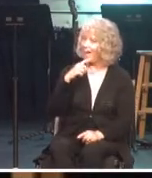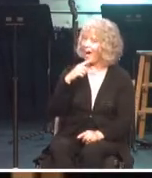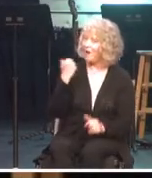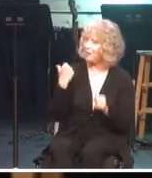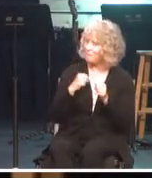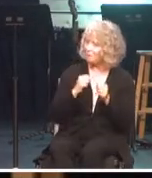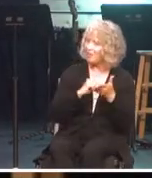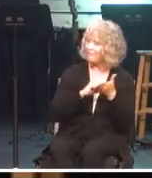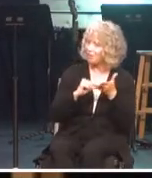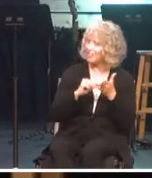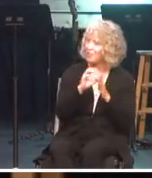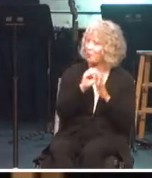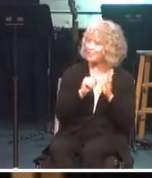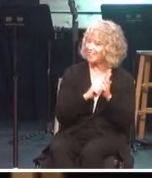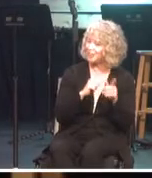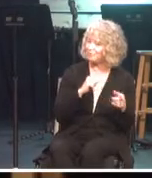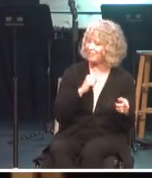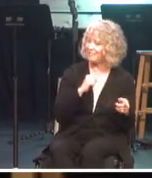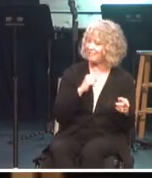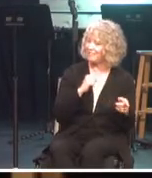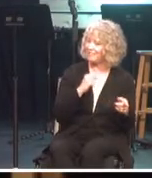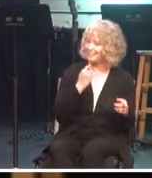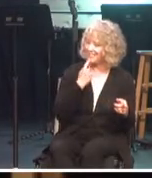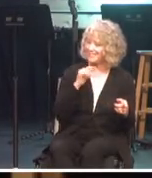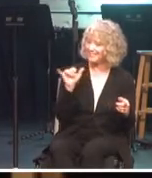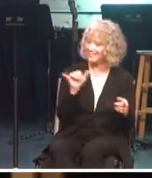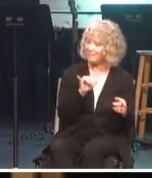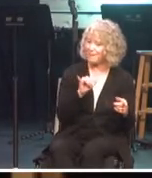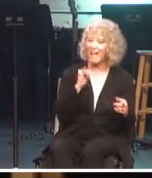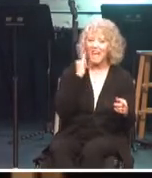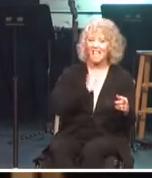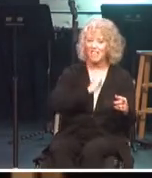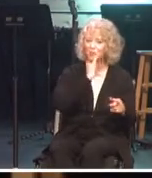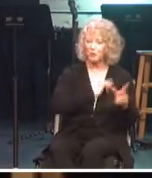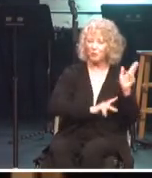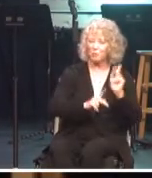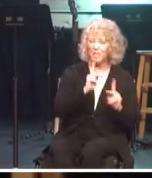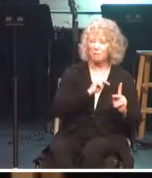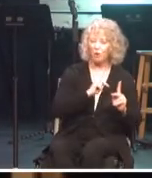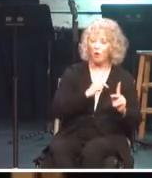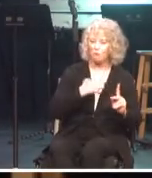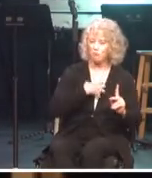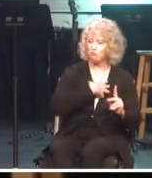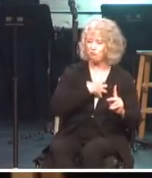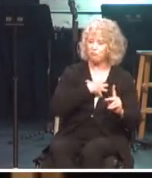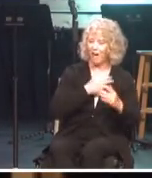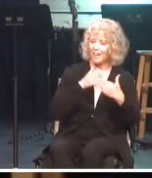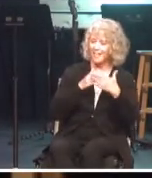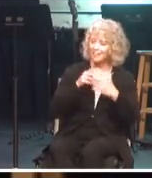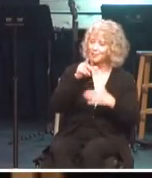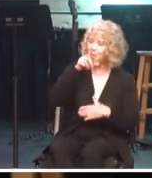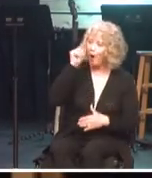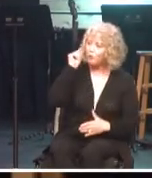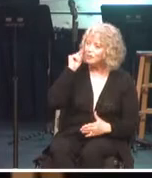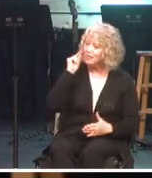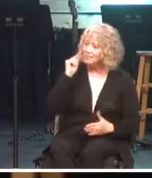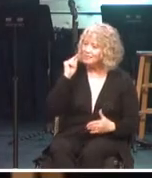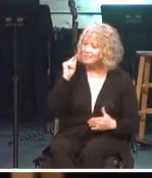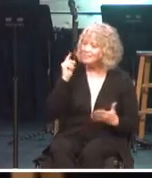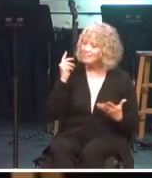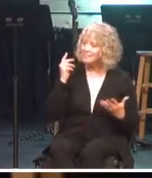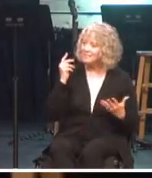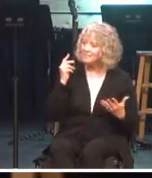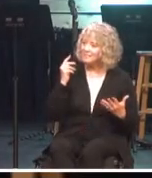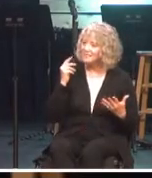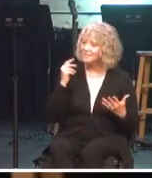Testament? Grumbling, that was Israel's response to Moses, right? After they too, that